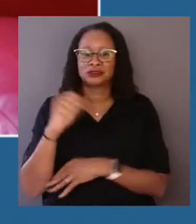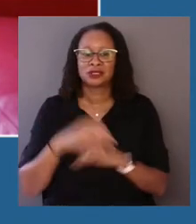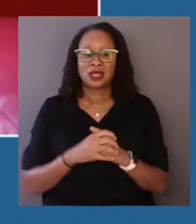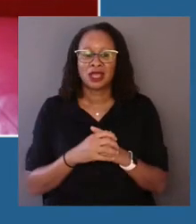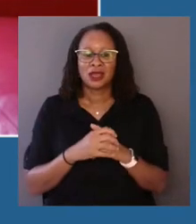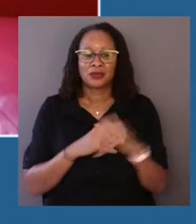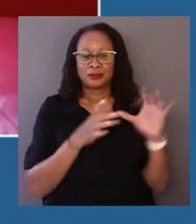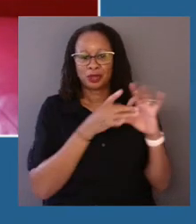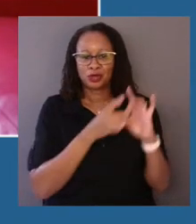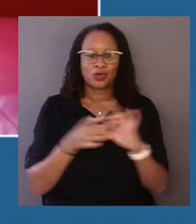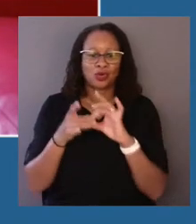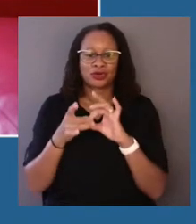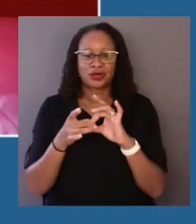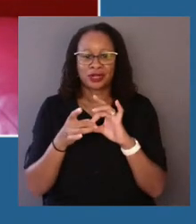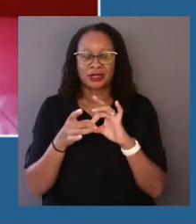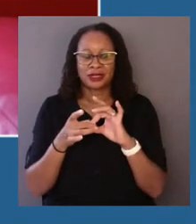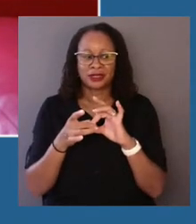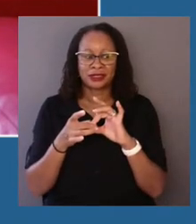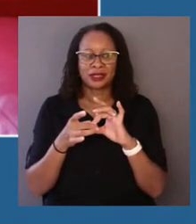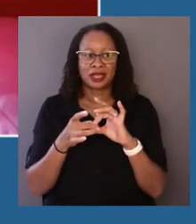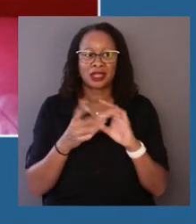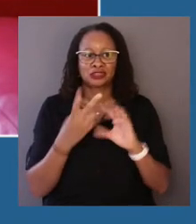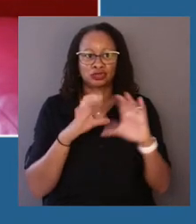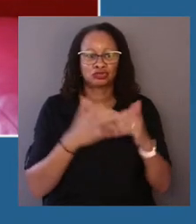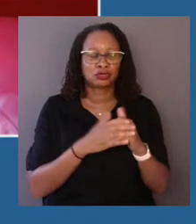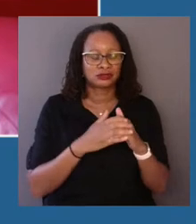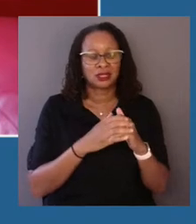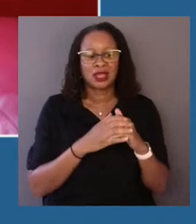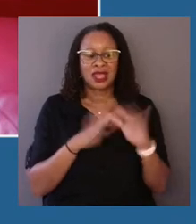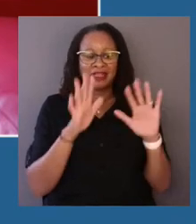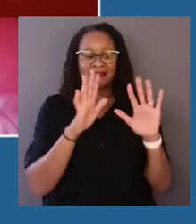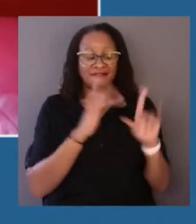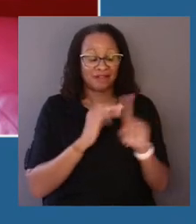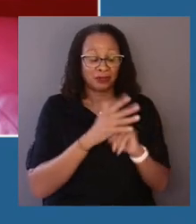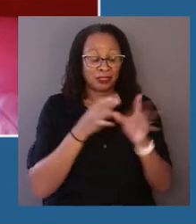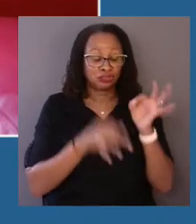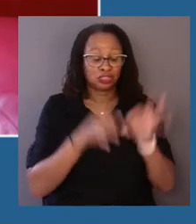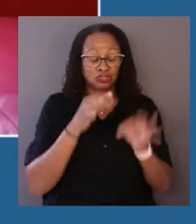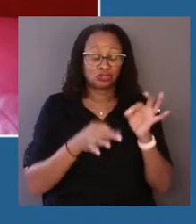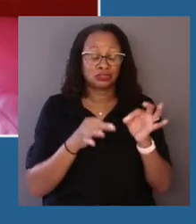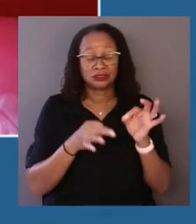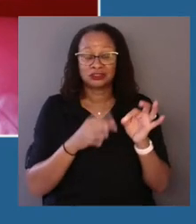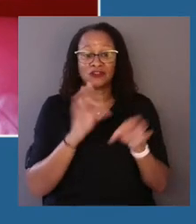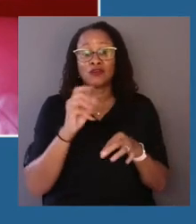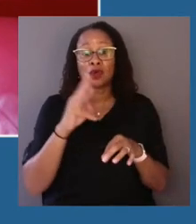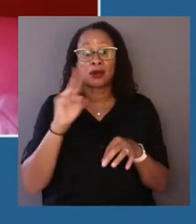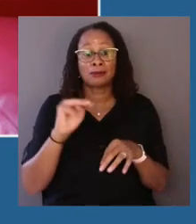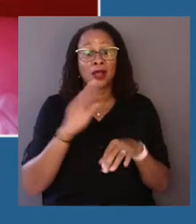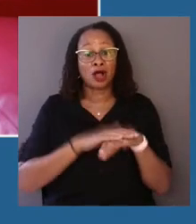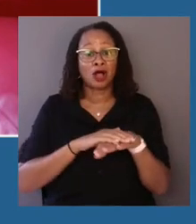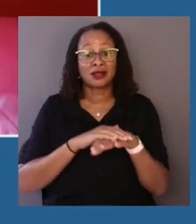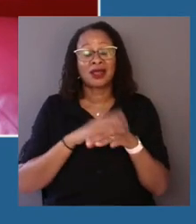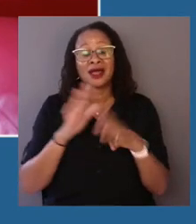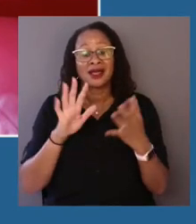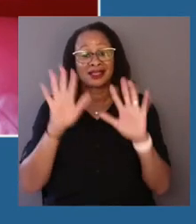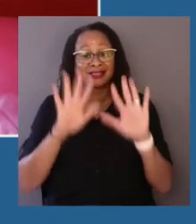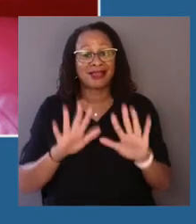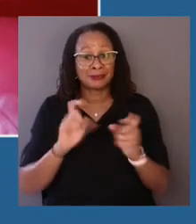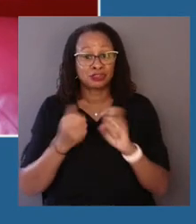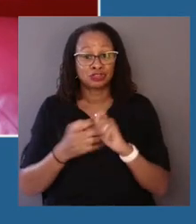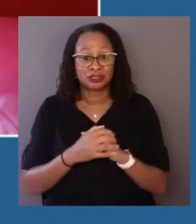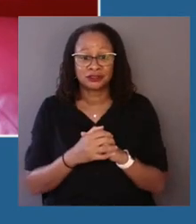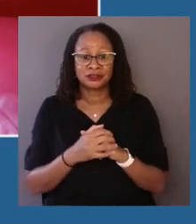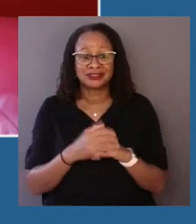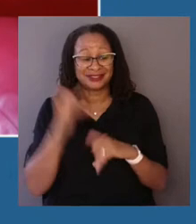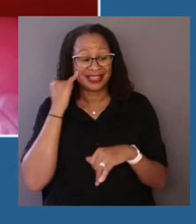the Environmental Justice Leadership Forum on Climate Change. And the idea was to help build environmental justice